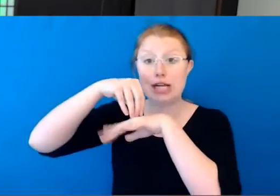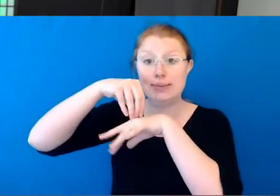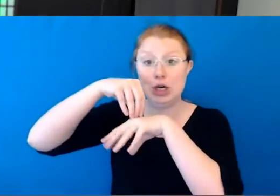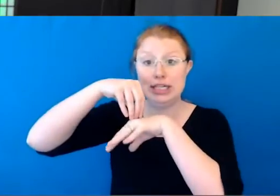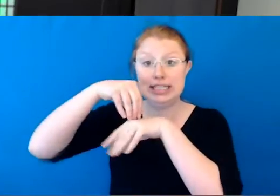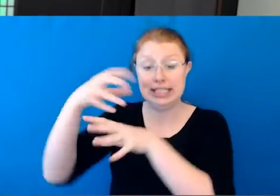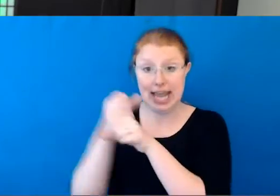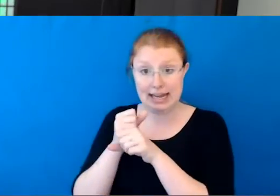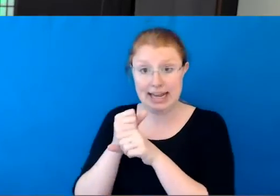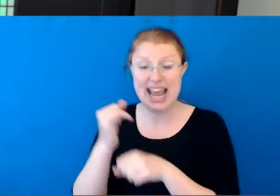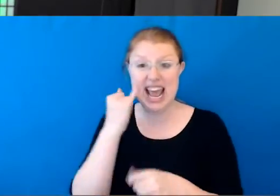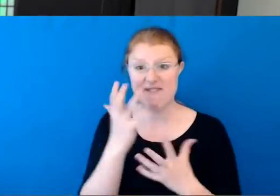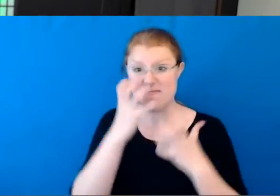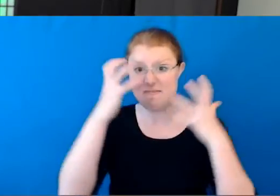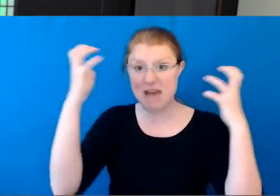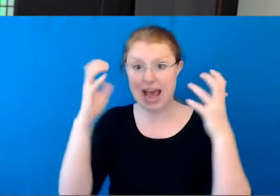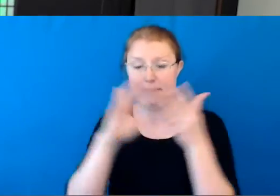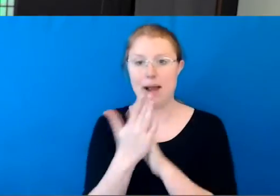unhappy.